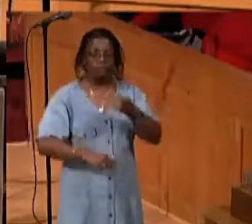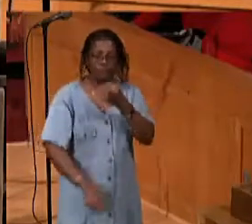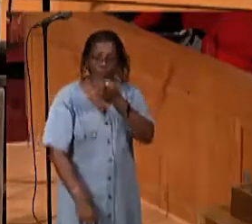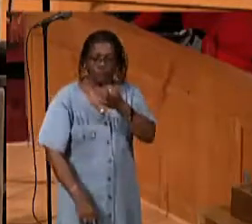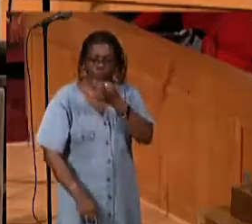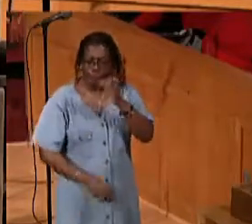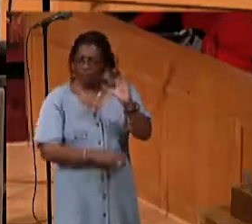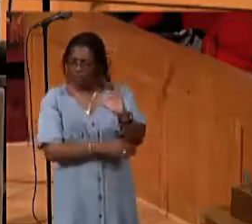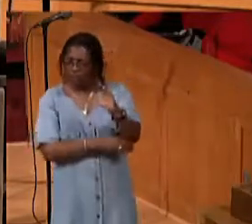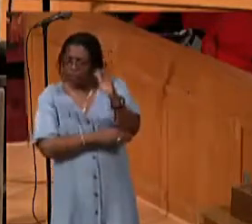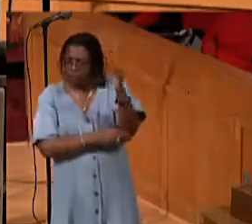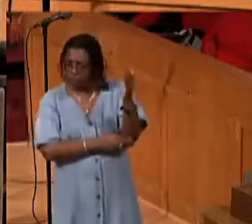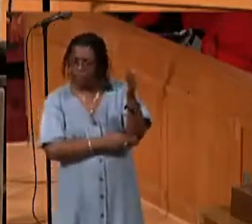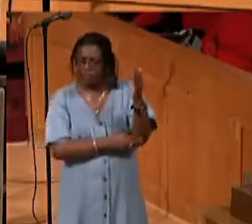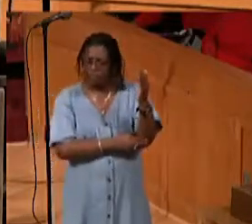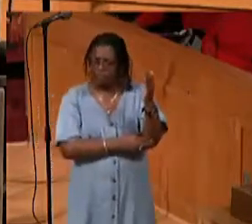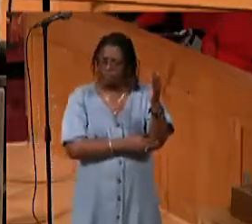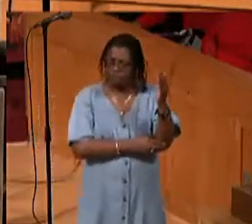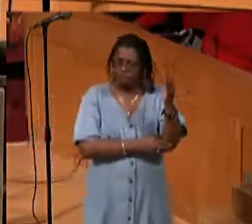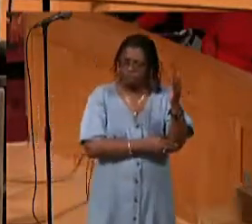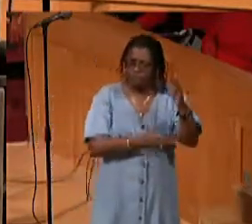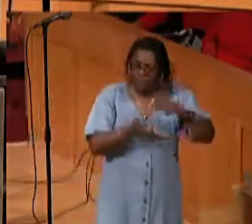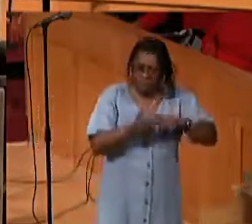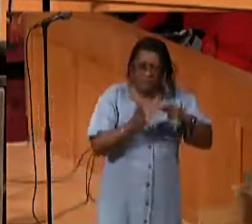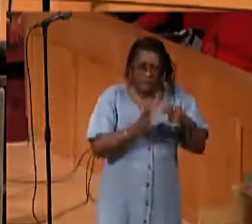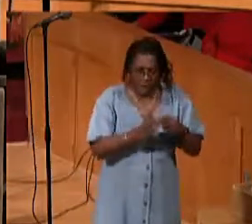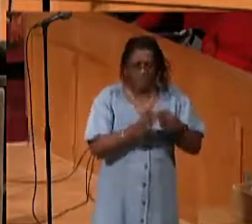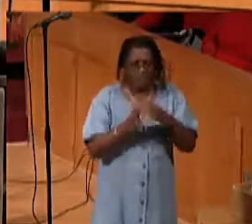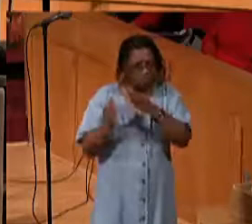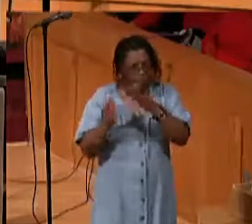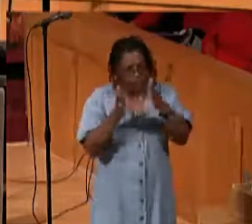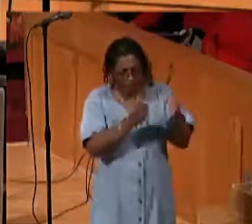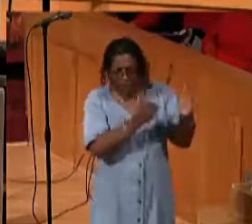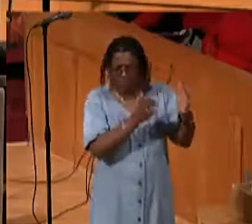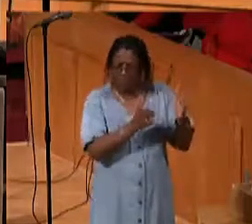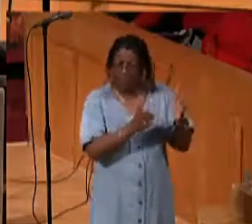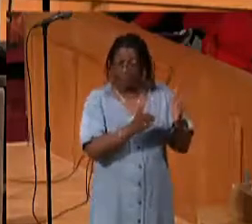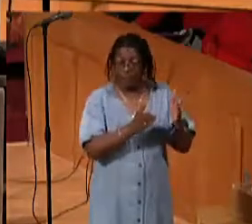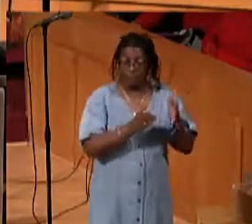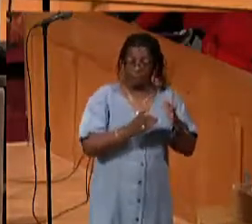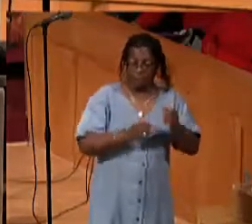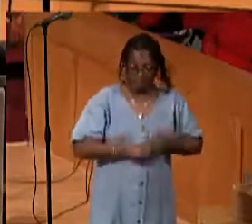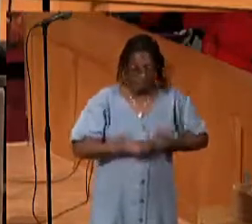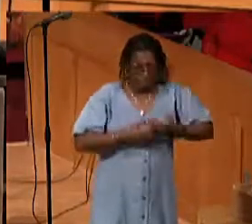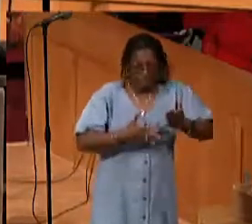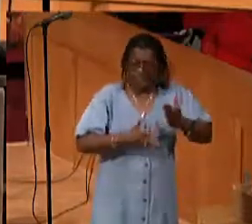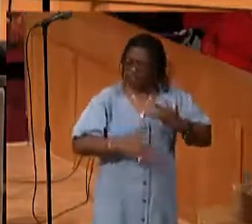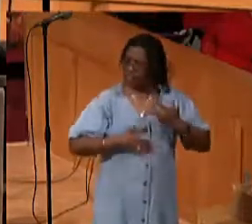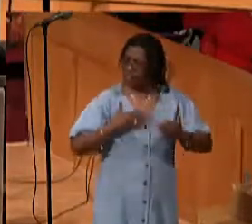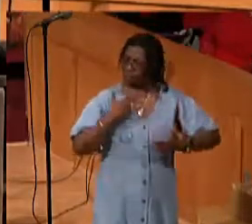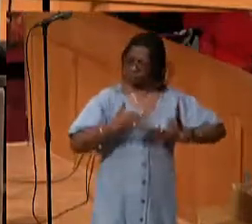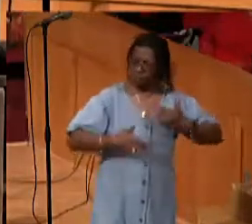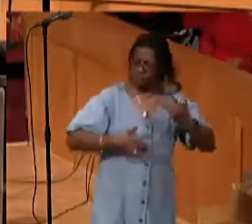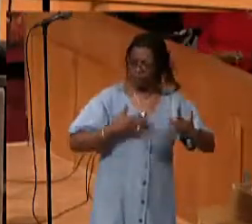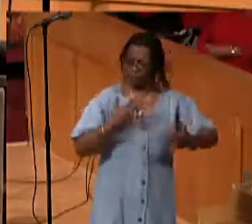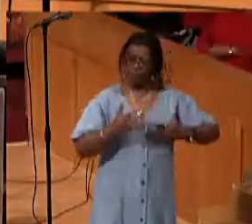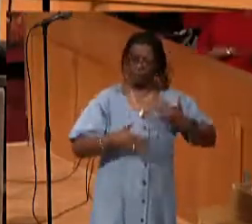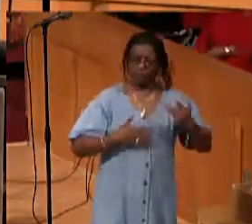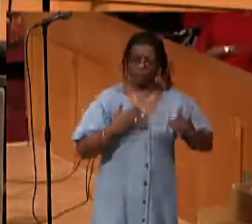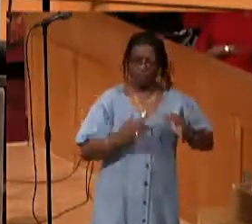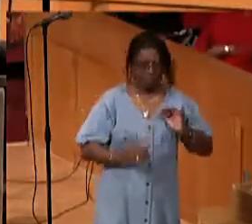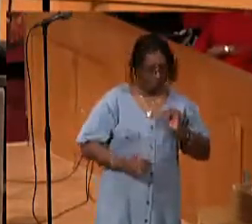getting ready. It's about getting ready to express our joy. Advent is about our